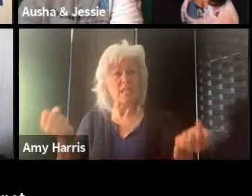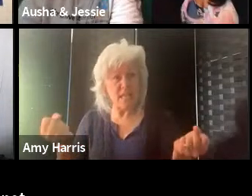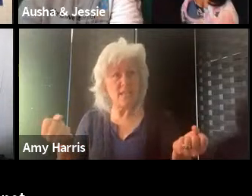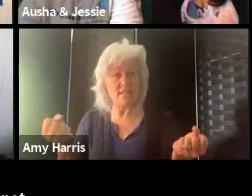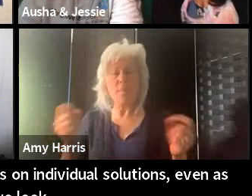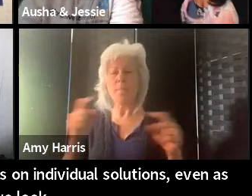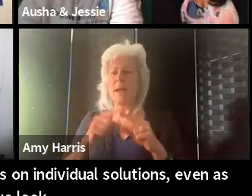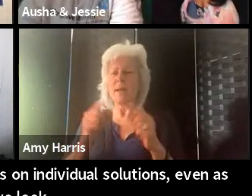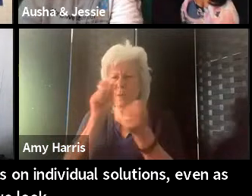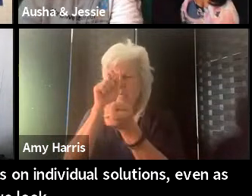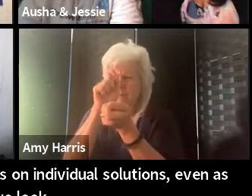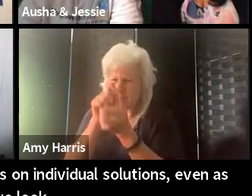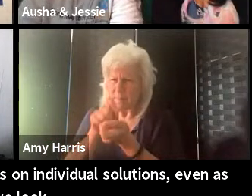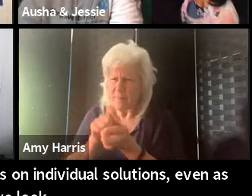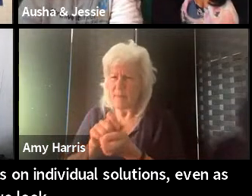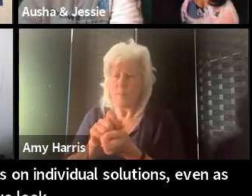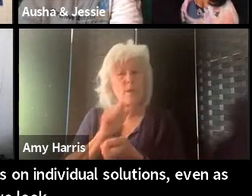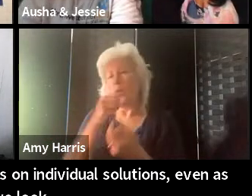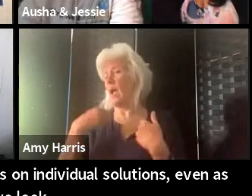that.